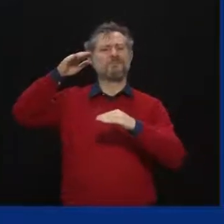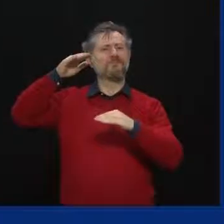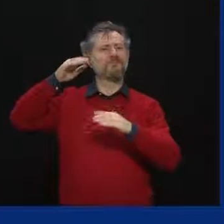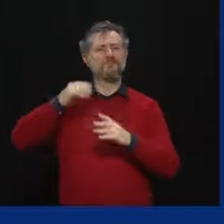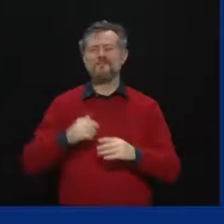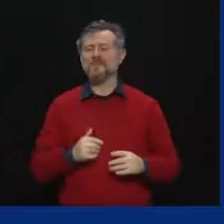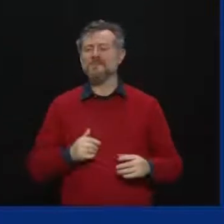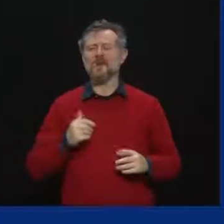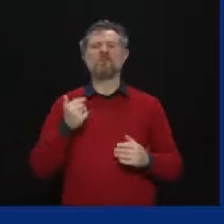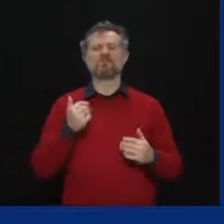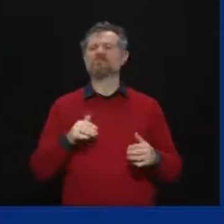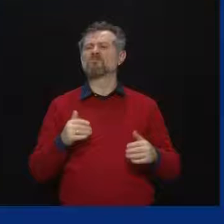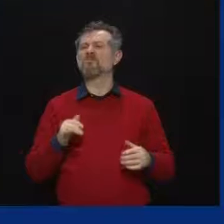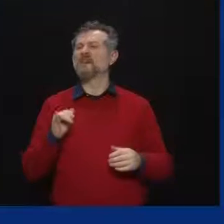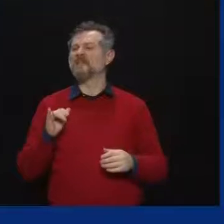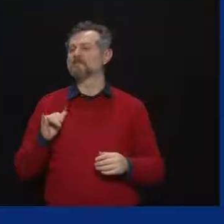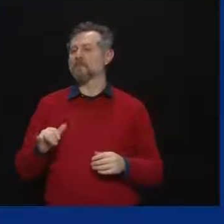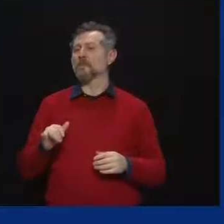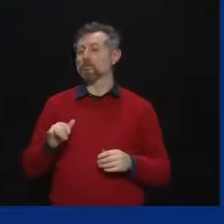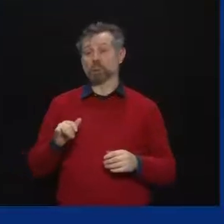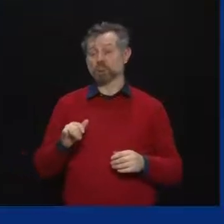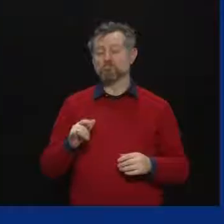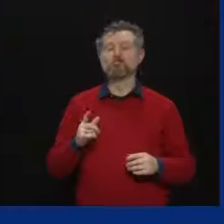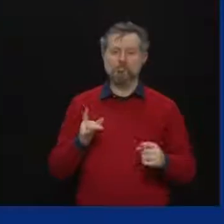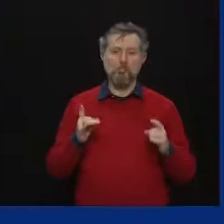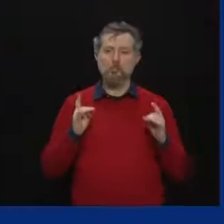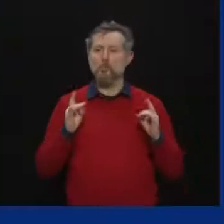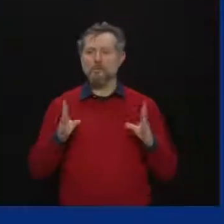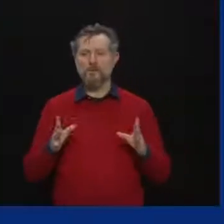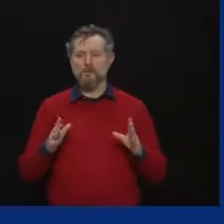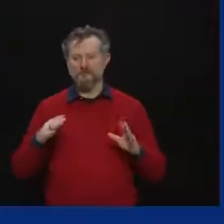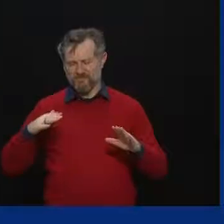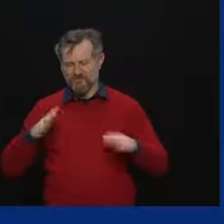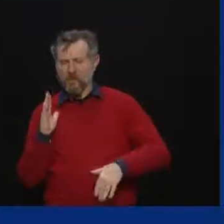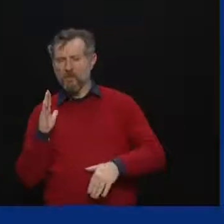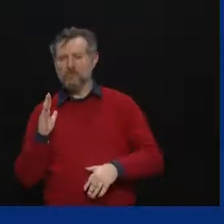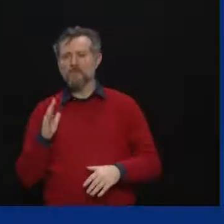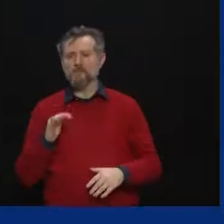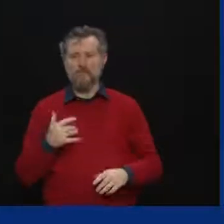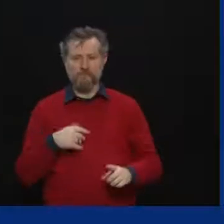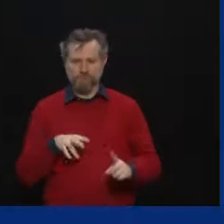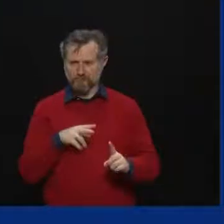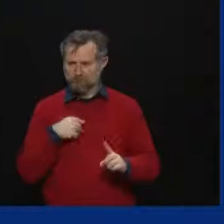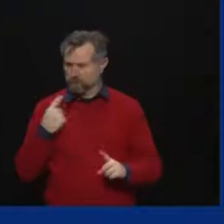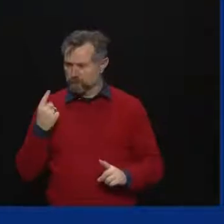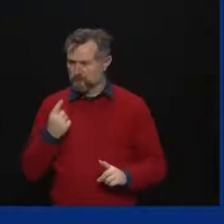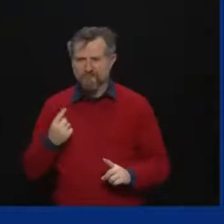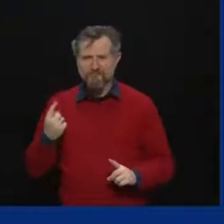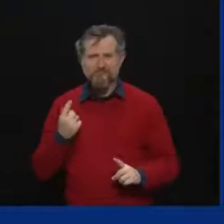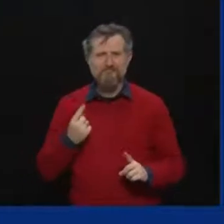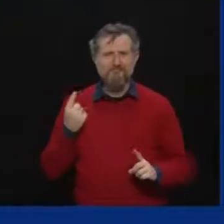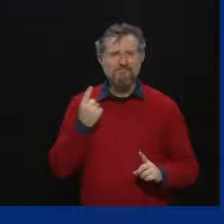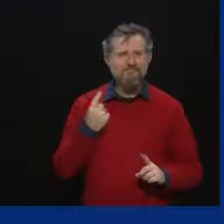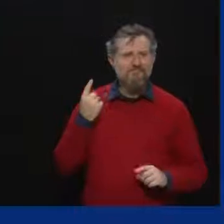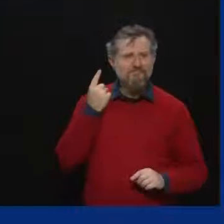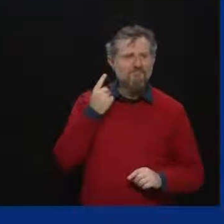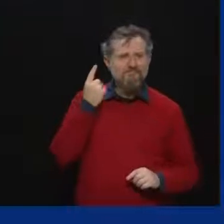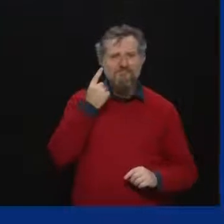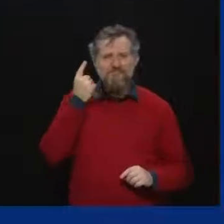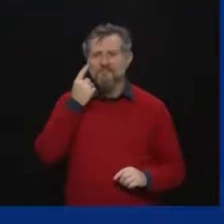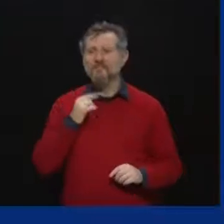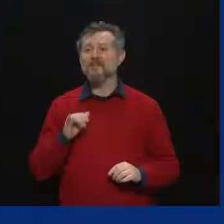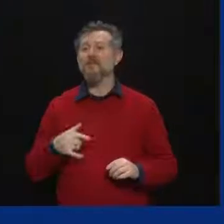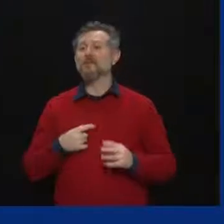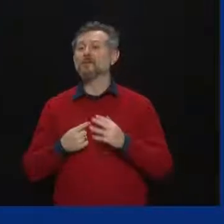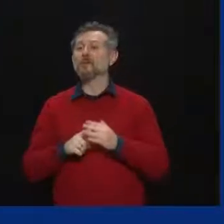a very high spike in cases. We've been watching this closely, just what we've been seeing in the places that started in other places of the world, just what we're